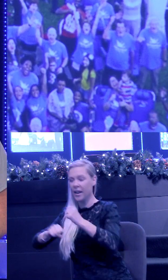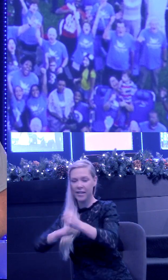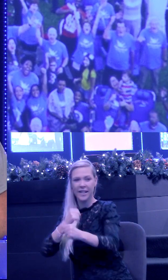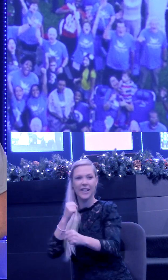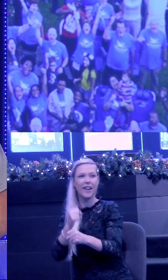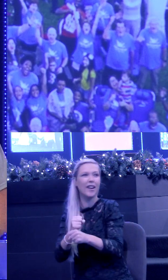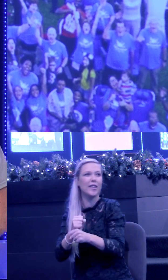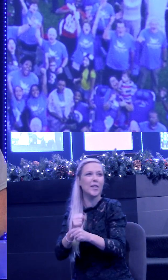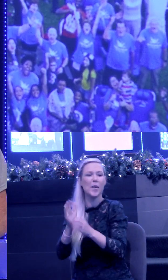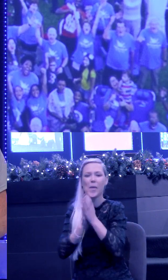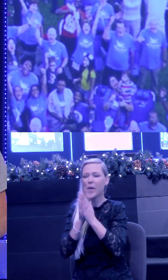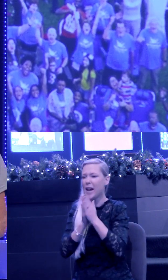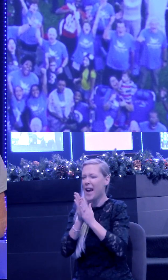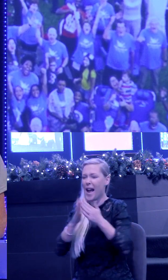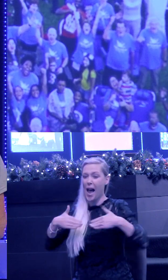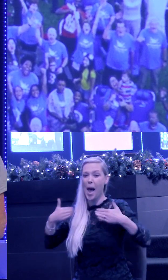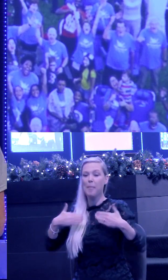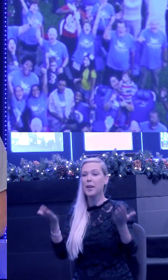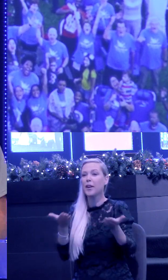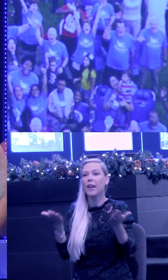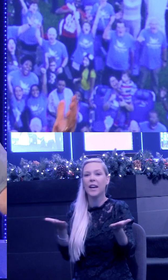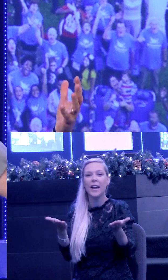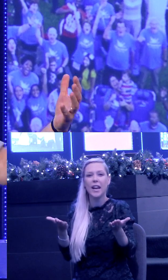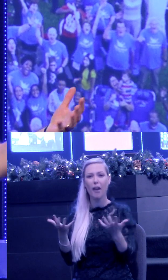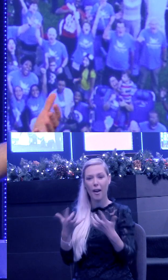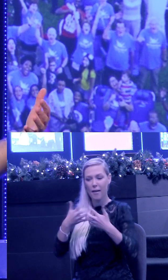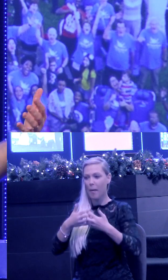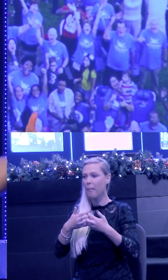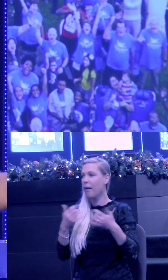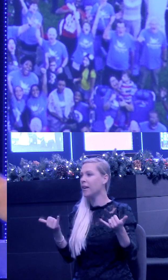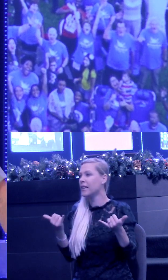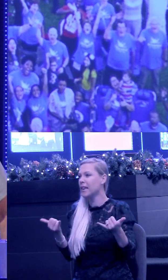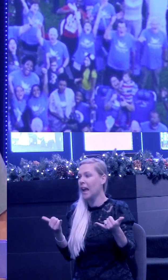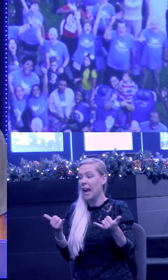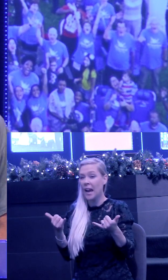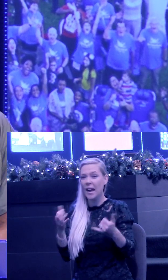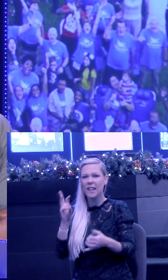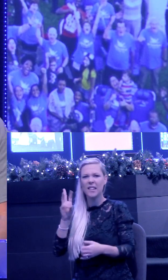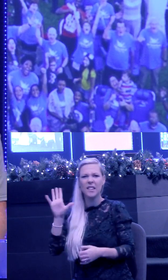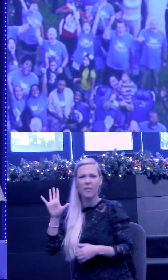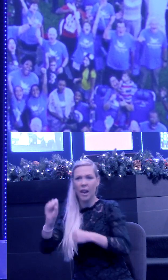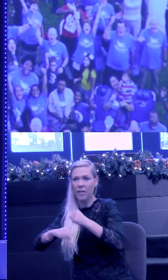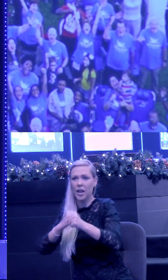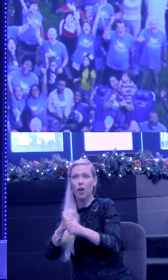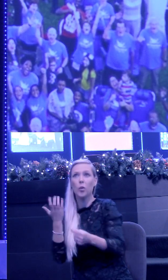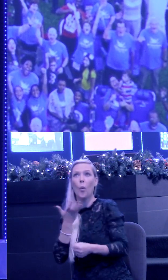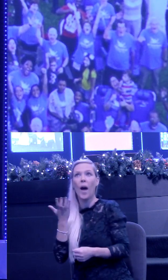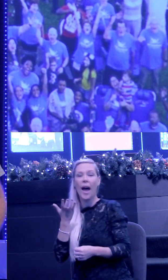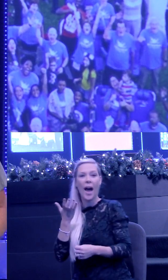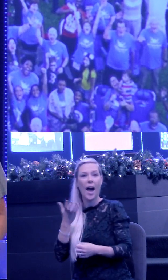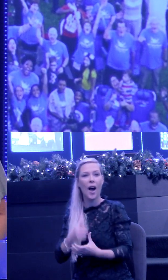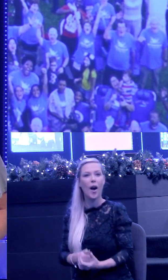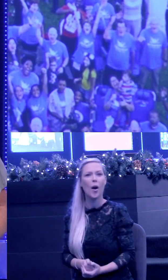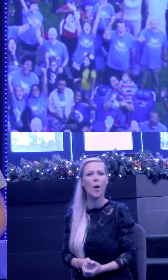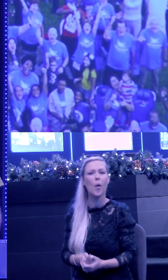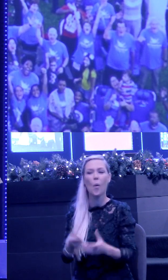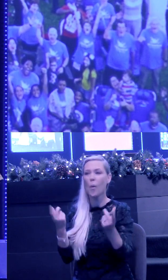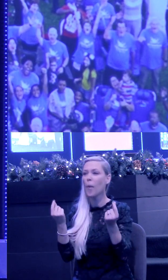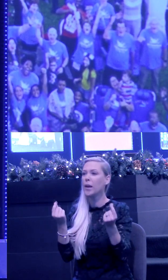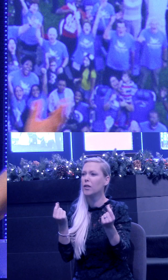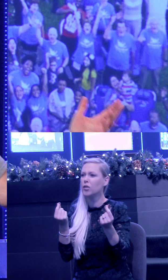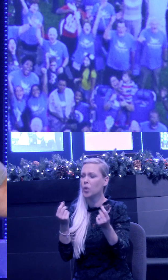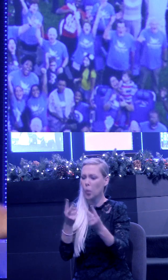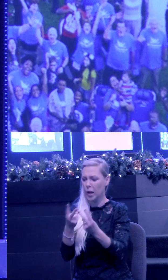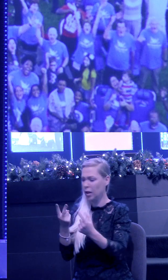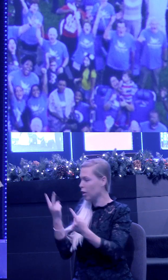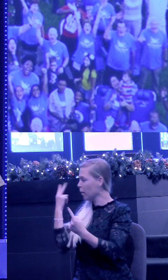Yeah, we're so glad that you guys are here and a part of this. And anniversaries are special because they allow us to, you know, to look back and also